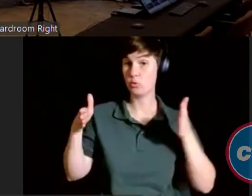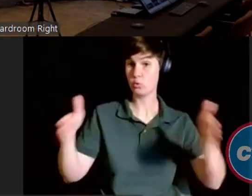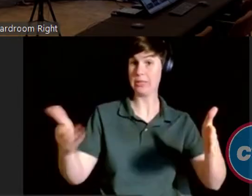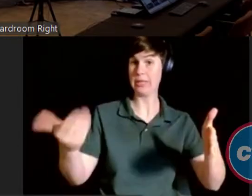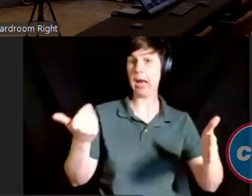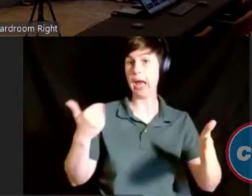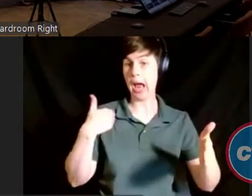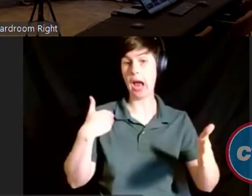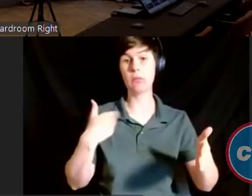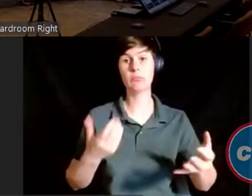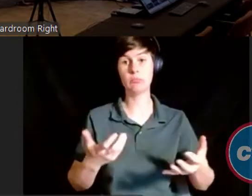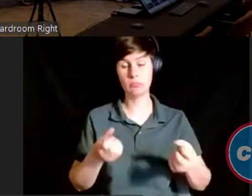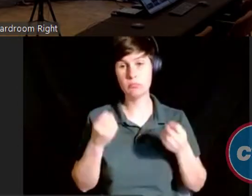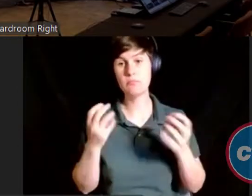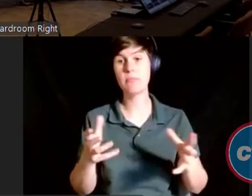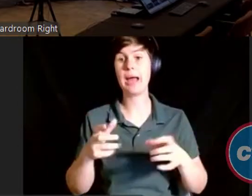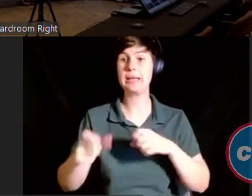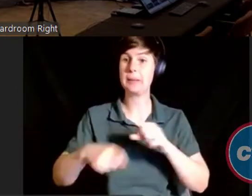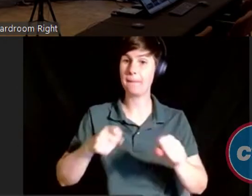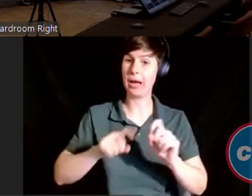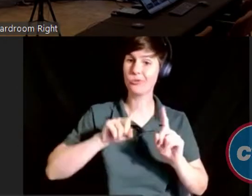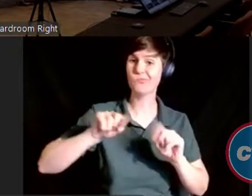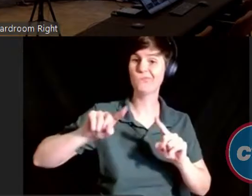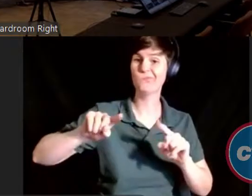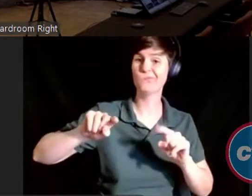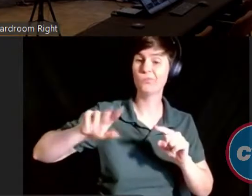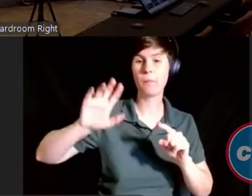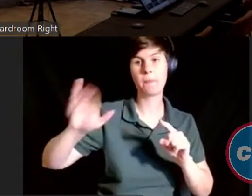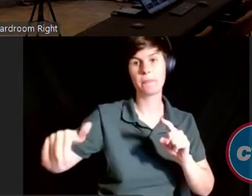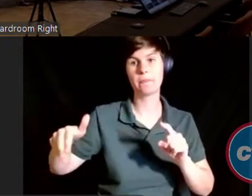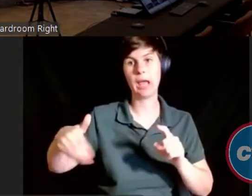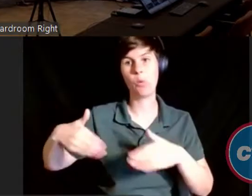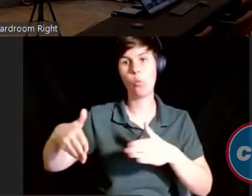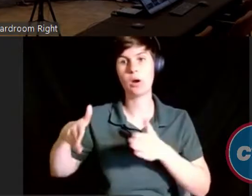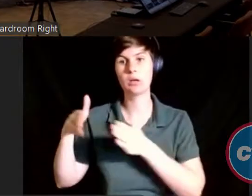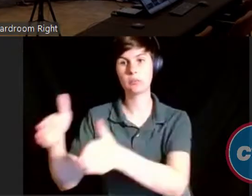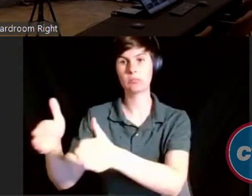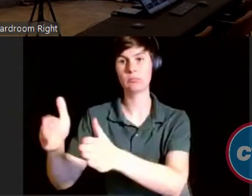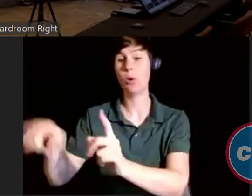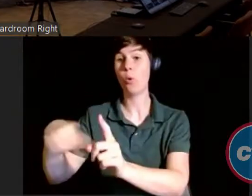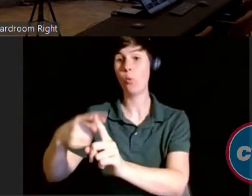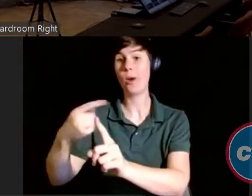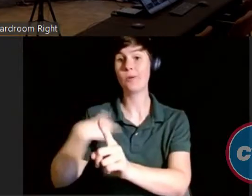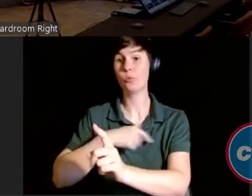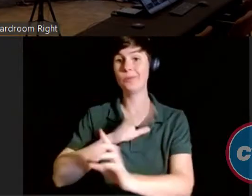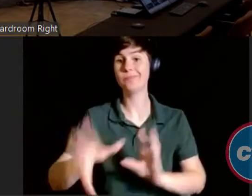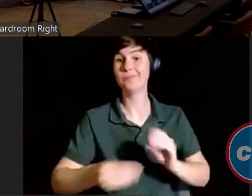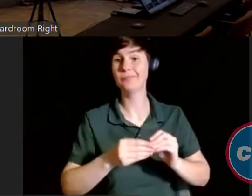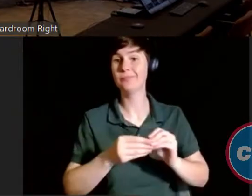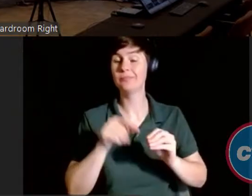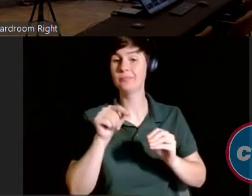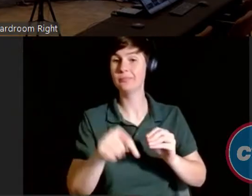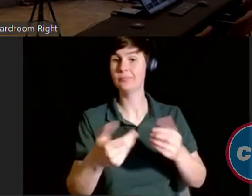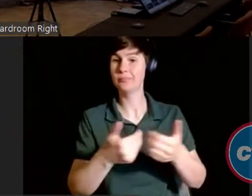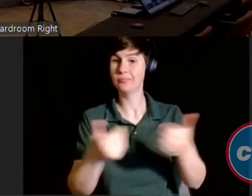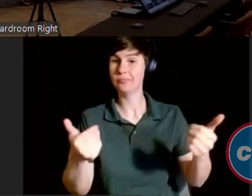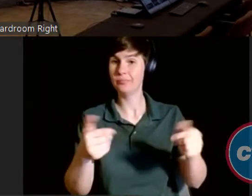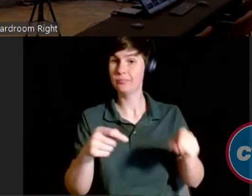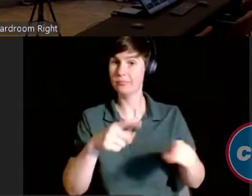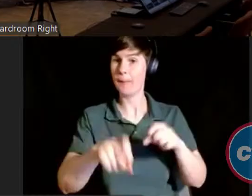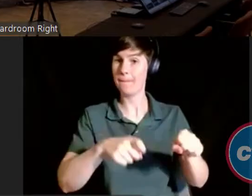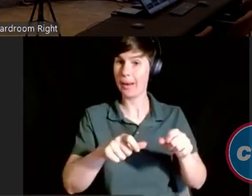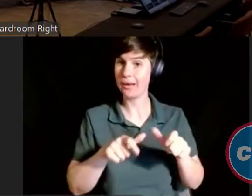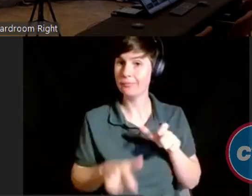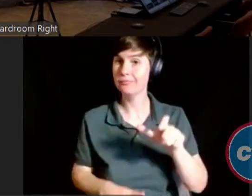ridership on the bicycle ridership on the sidewalks. Yeah. And once we provided this separated facility in the street for people to bike